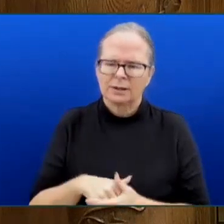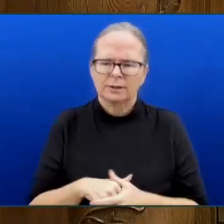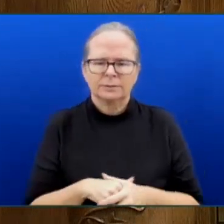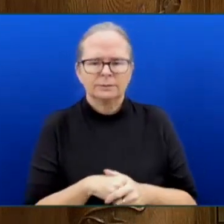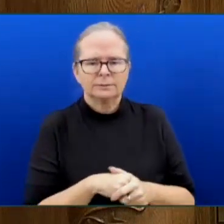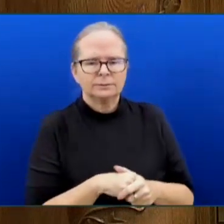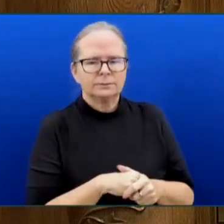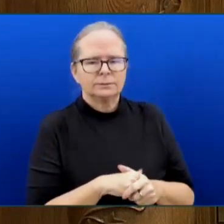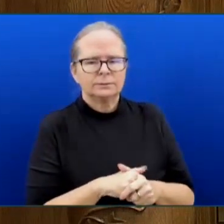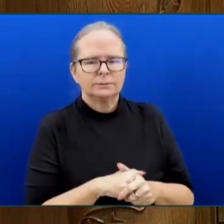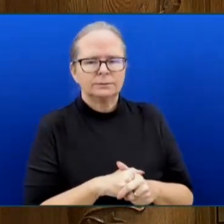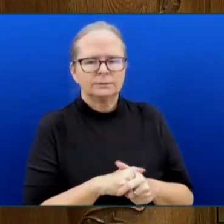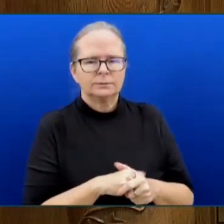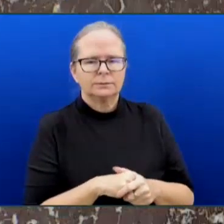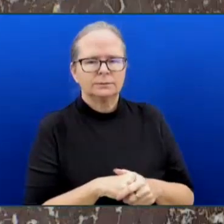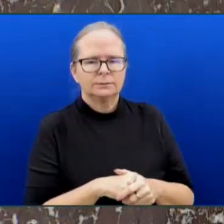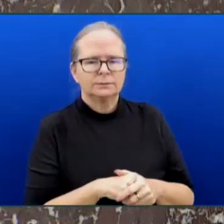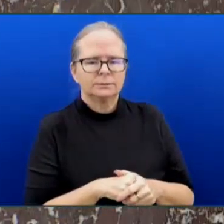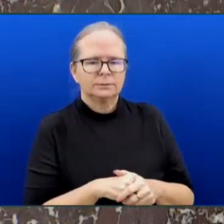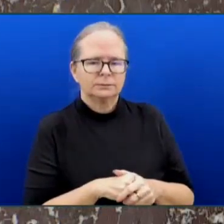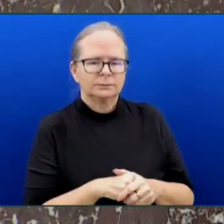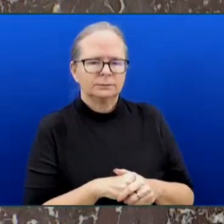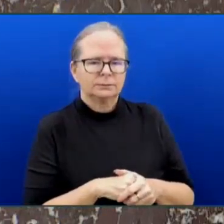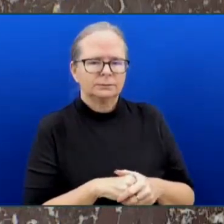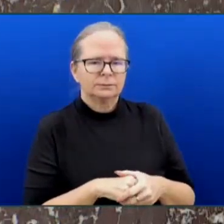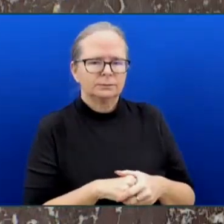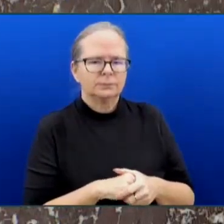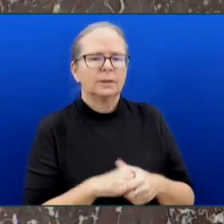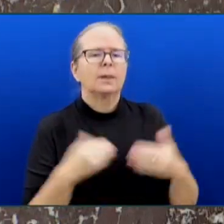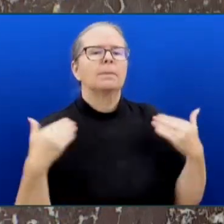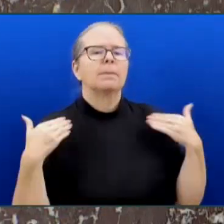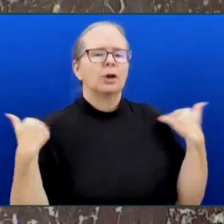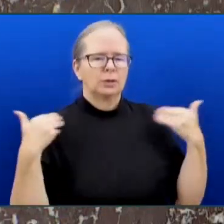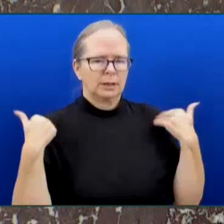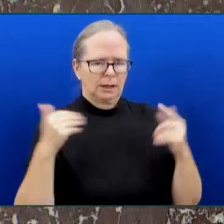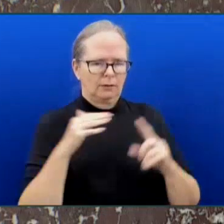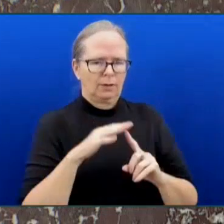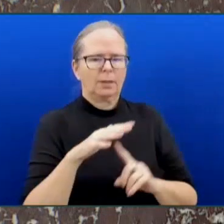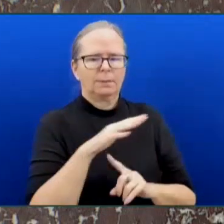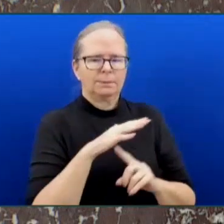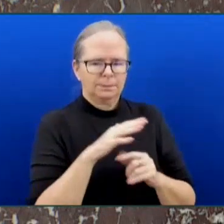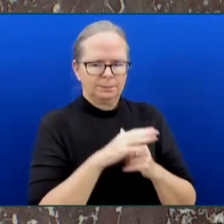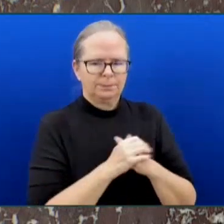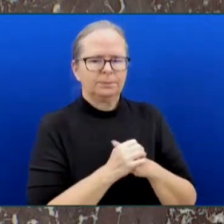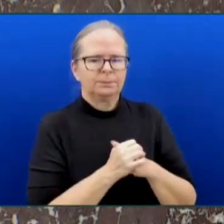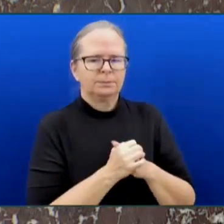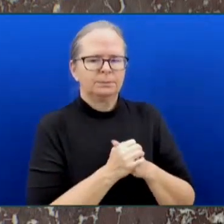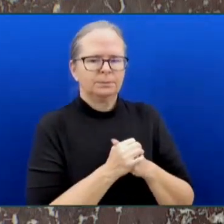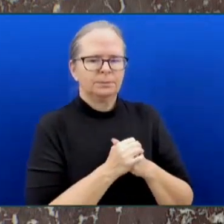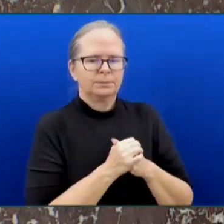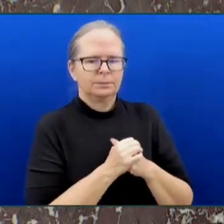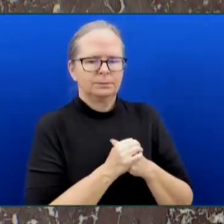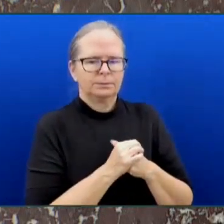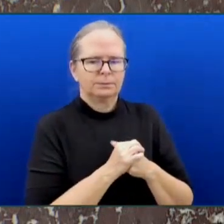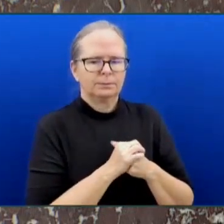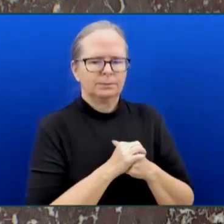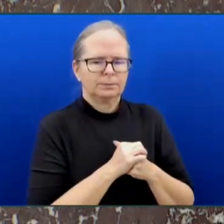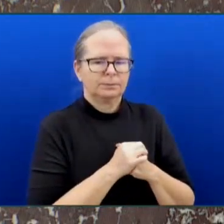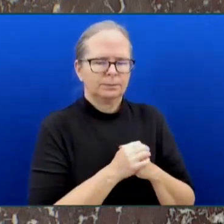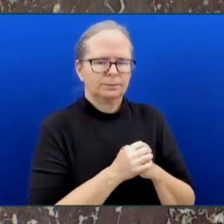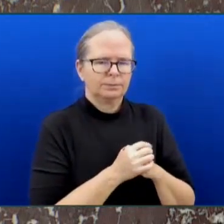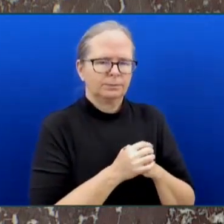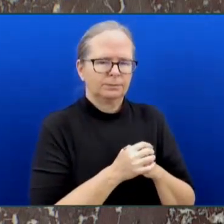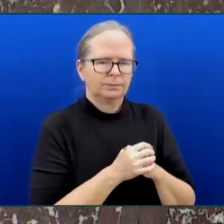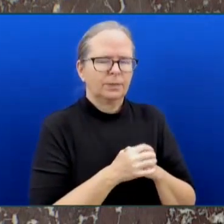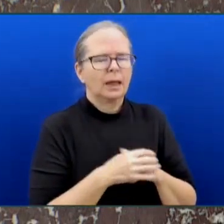Minister of Environment. Thank you very much, Mr. Speaker. And, you know, I think the member opposite should know better than to misquote